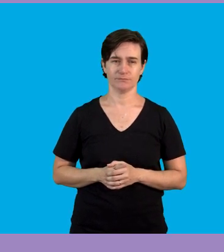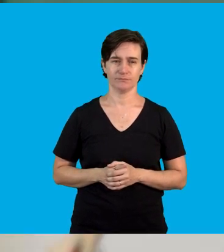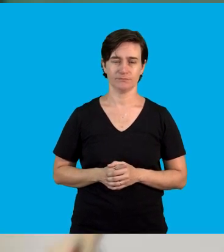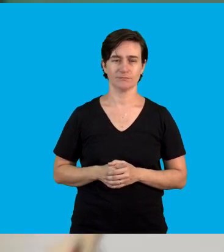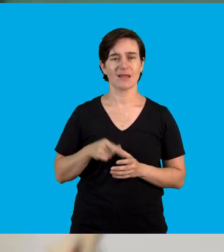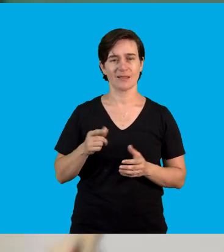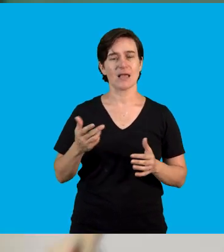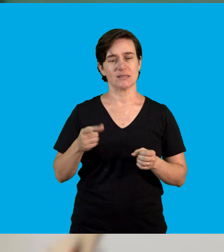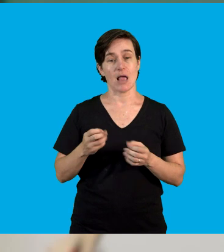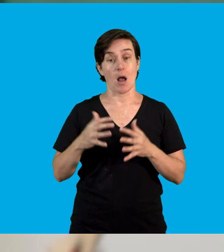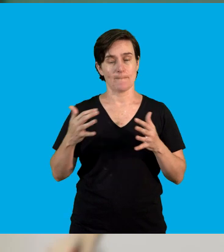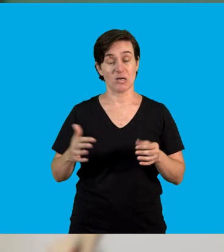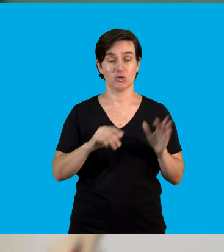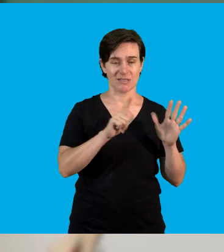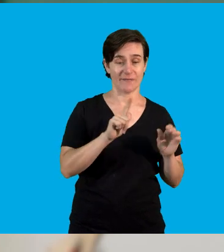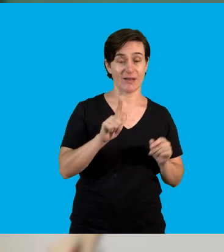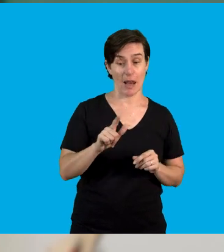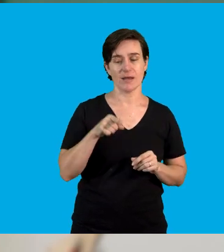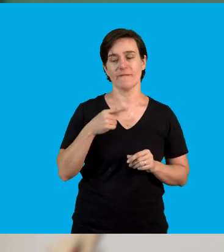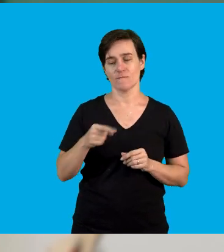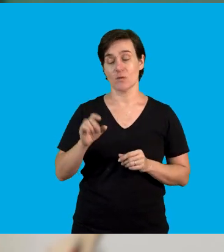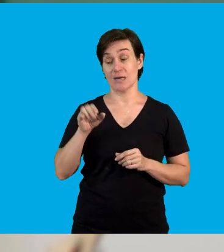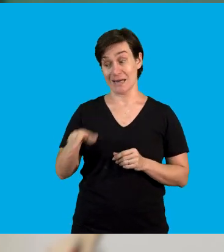is how much 7 liters is.